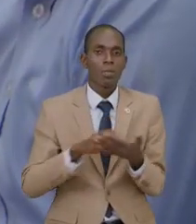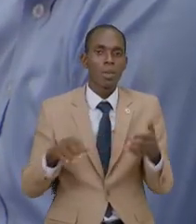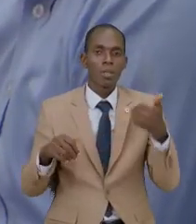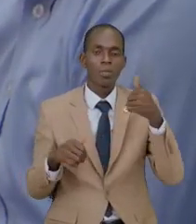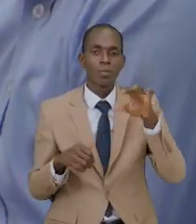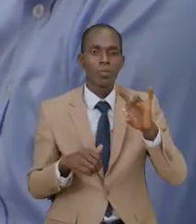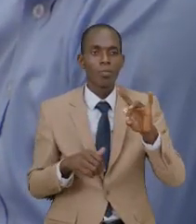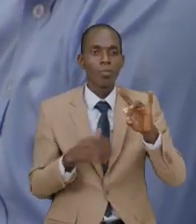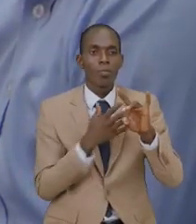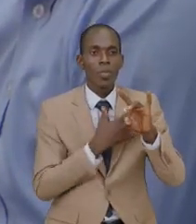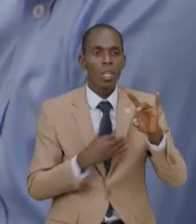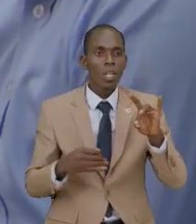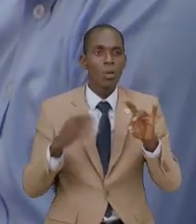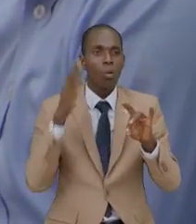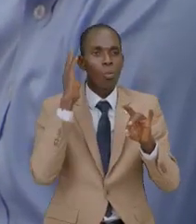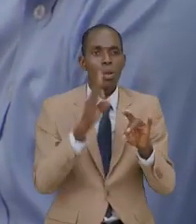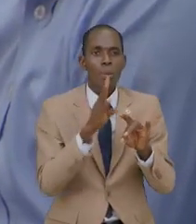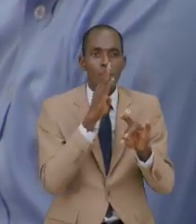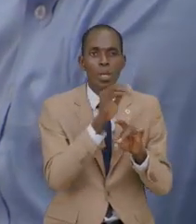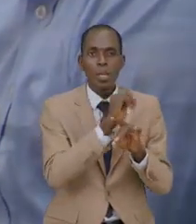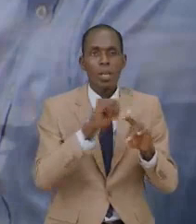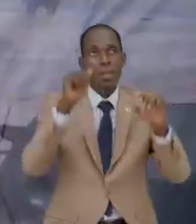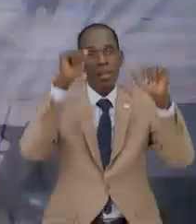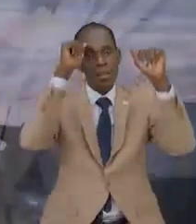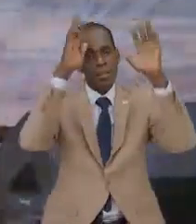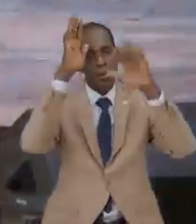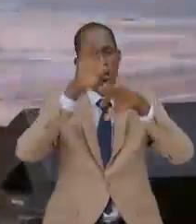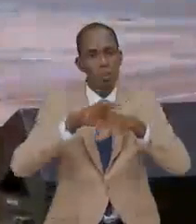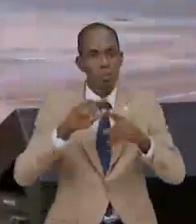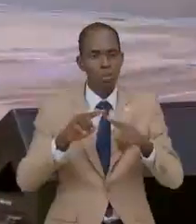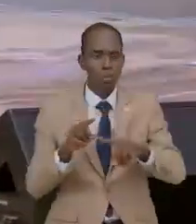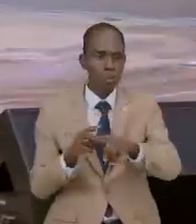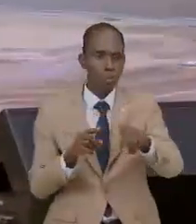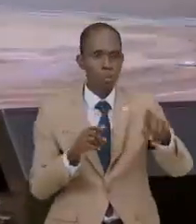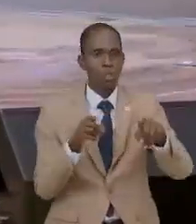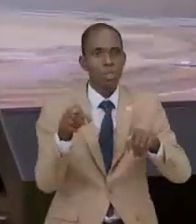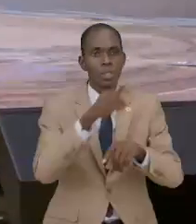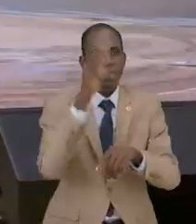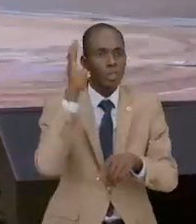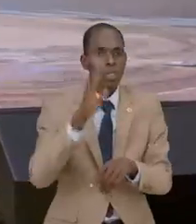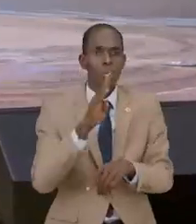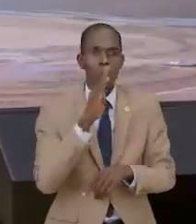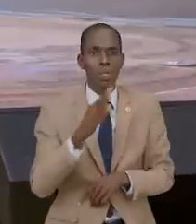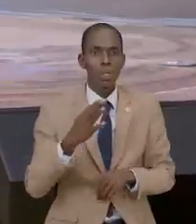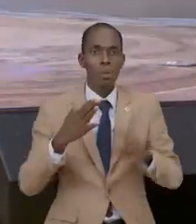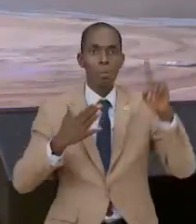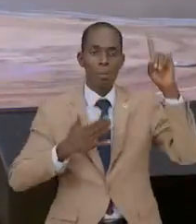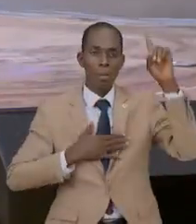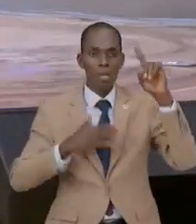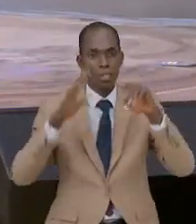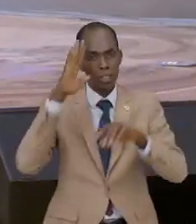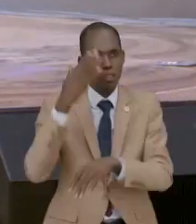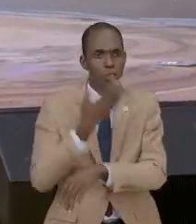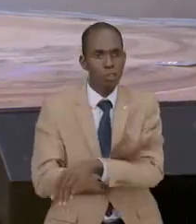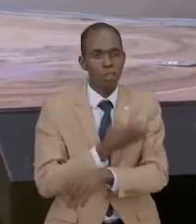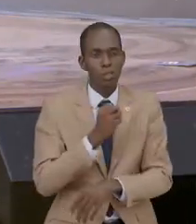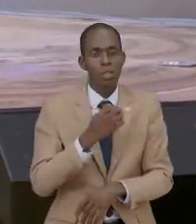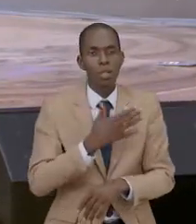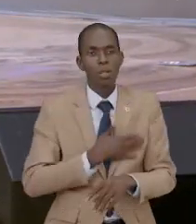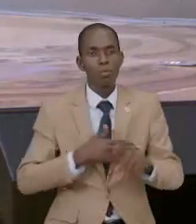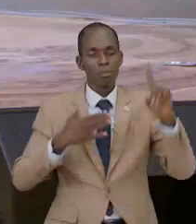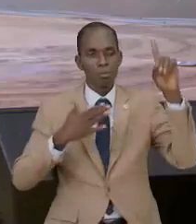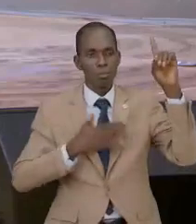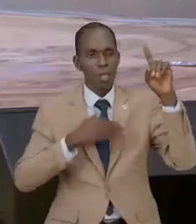ye shall be, and I will be a father unto you, and ye shall be my sons and my daughters, says